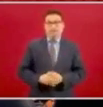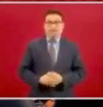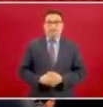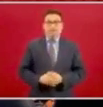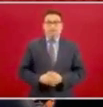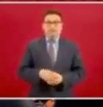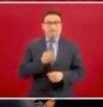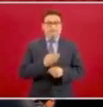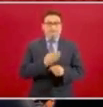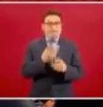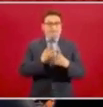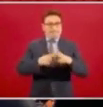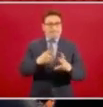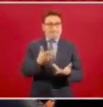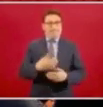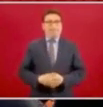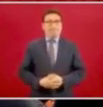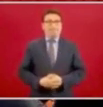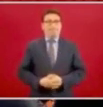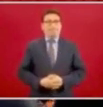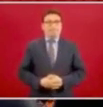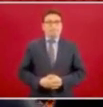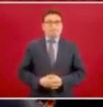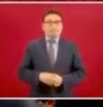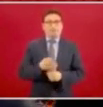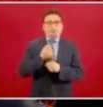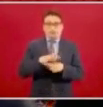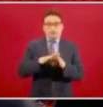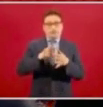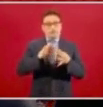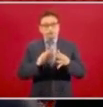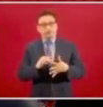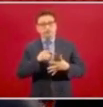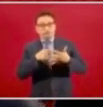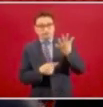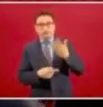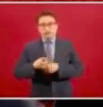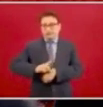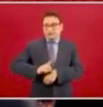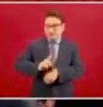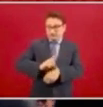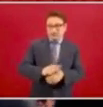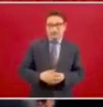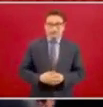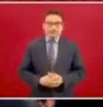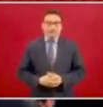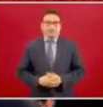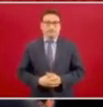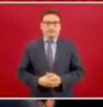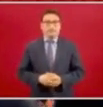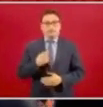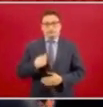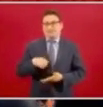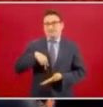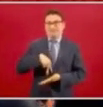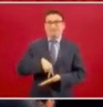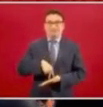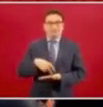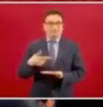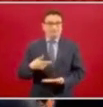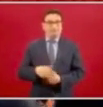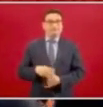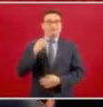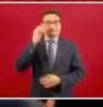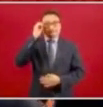to deal with thoroughly. So let's start with the technical daily report.